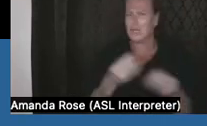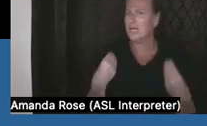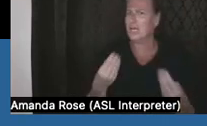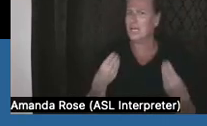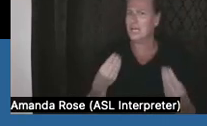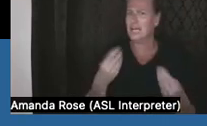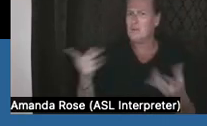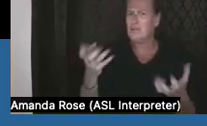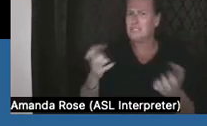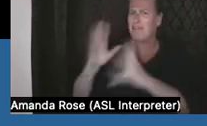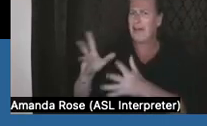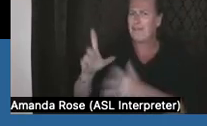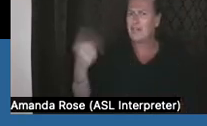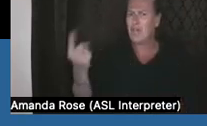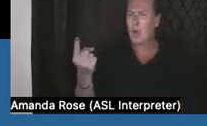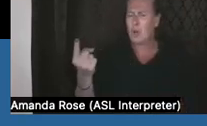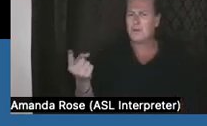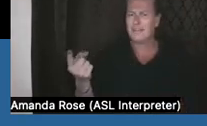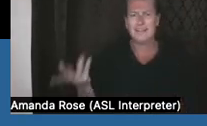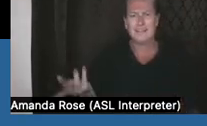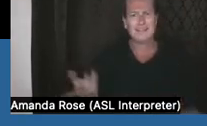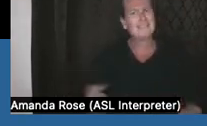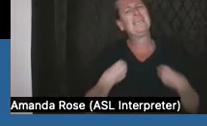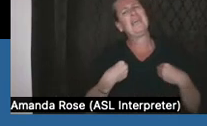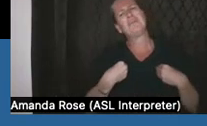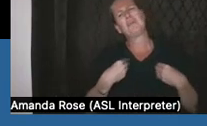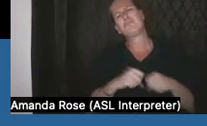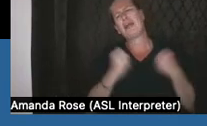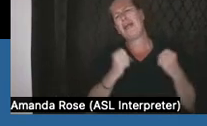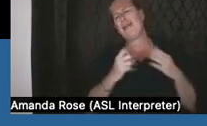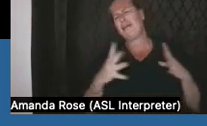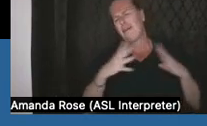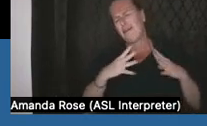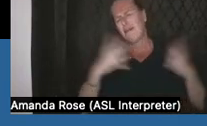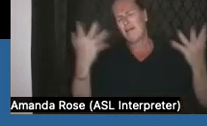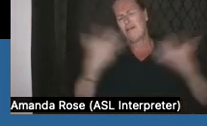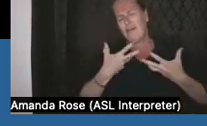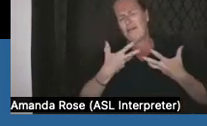alone. Give me a break. So those are things you can talk as a family to help support.